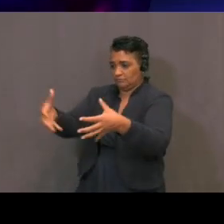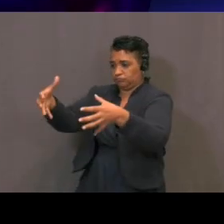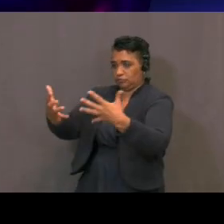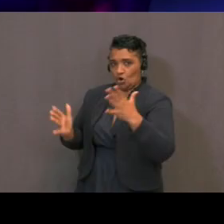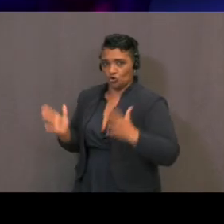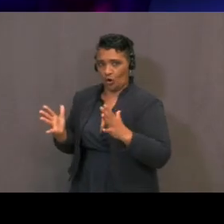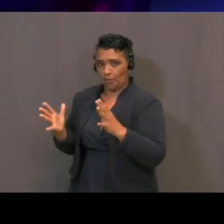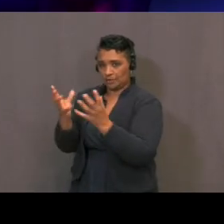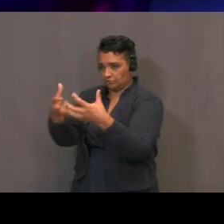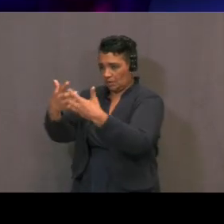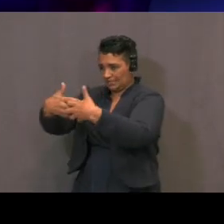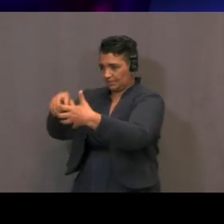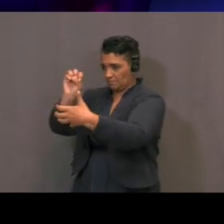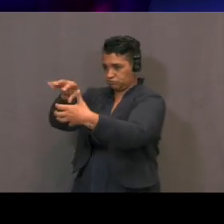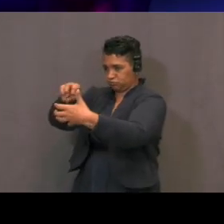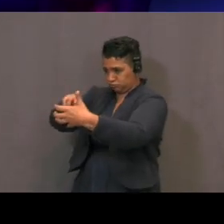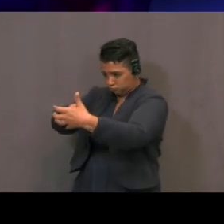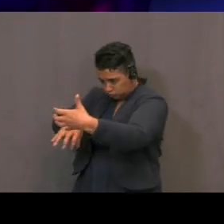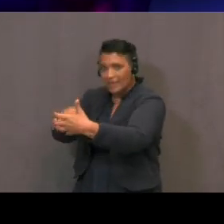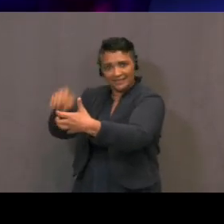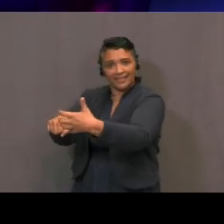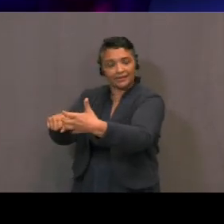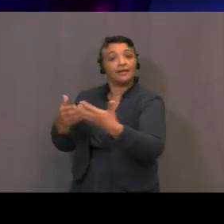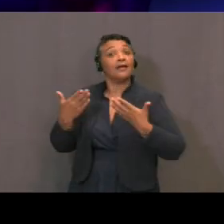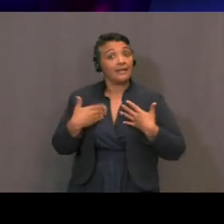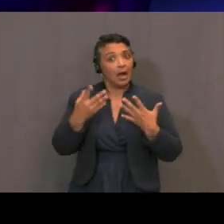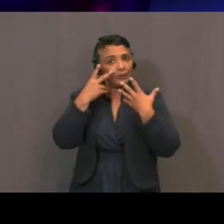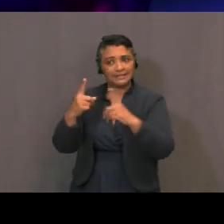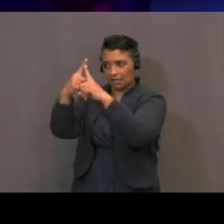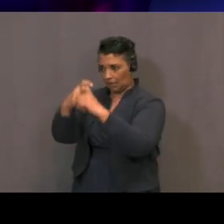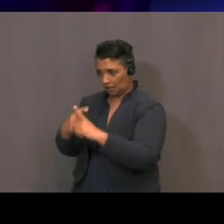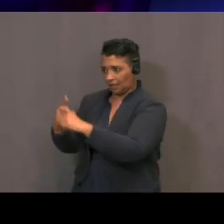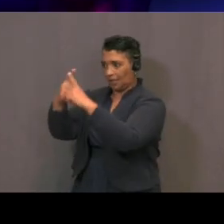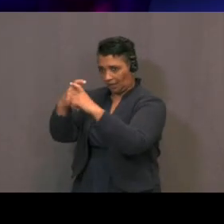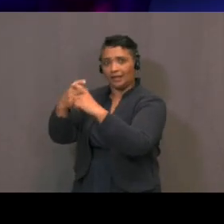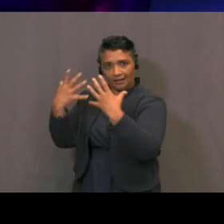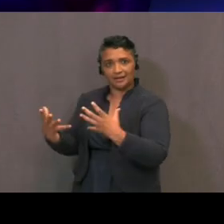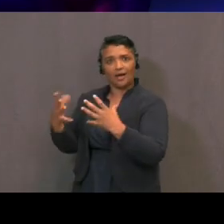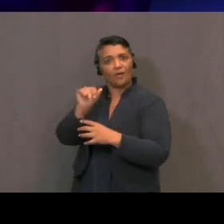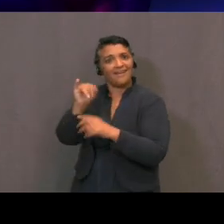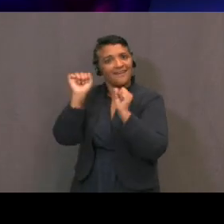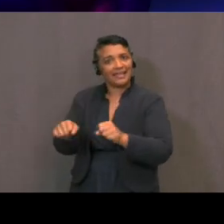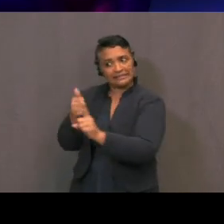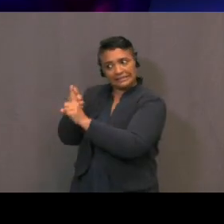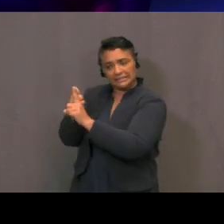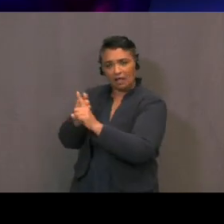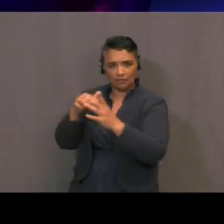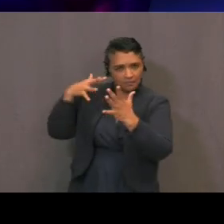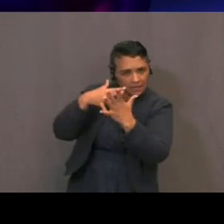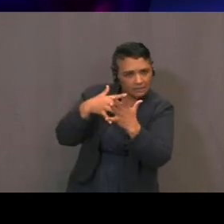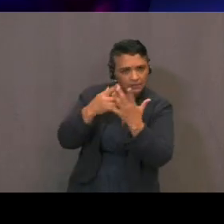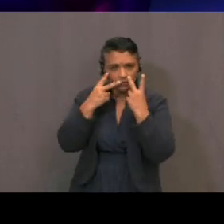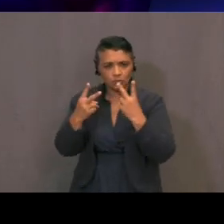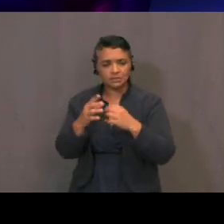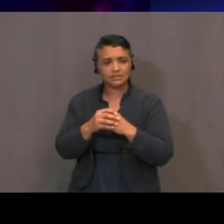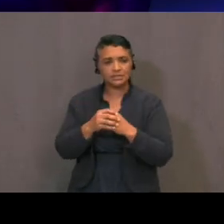principle, we have such AIs as we speak. We have AIs that, actively learn to generate their own experiments like little